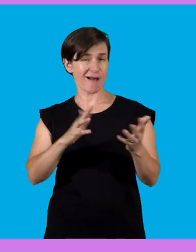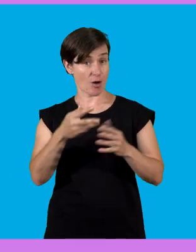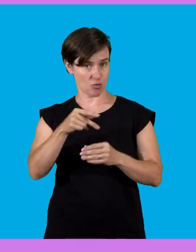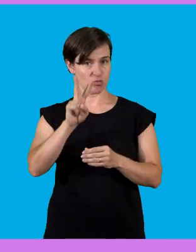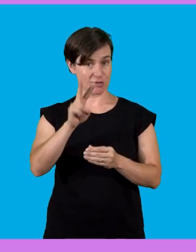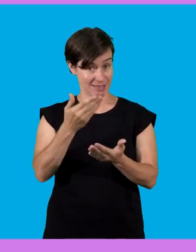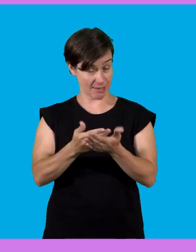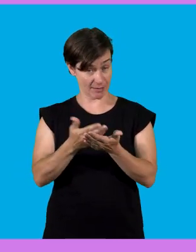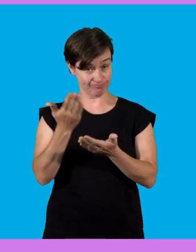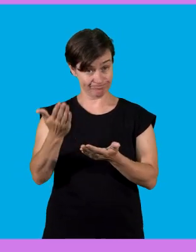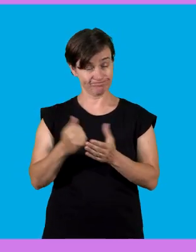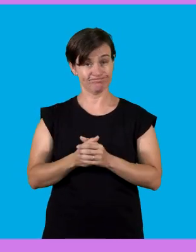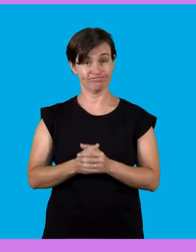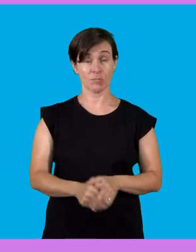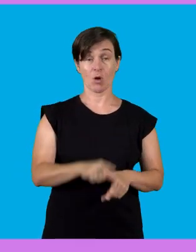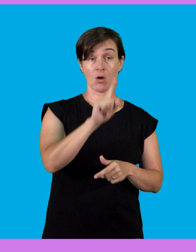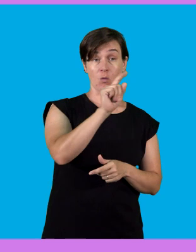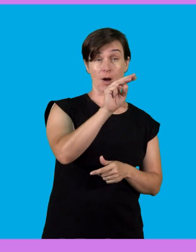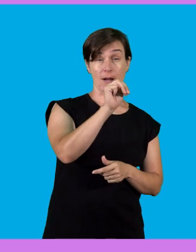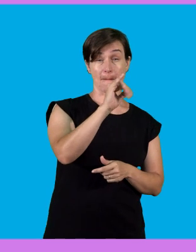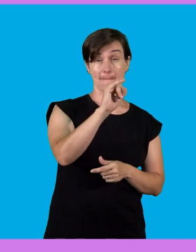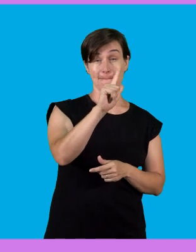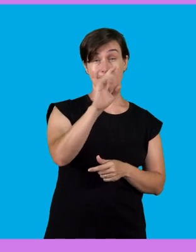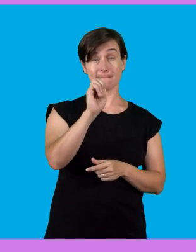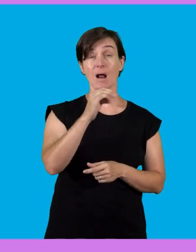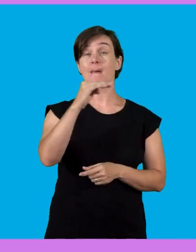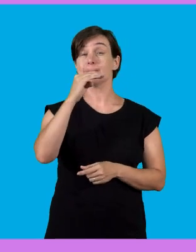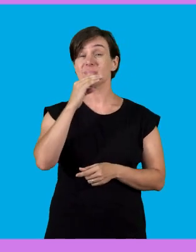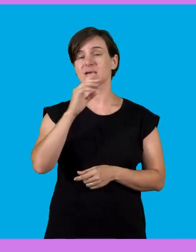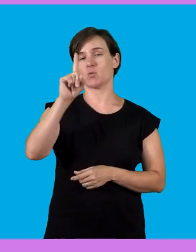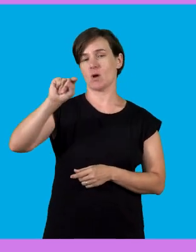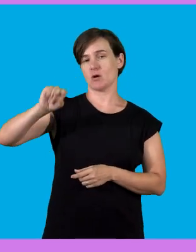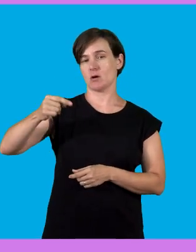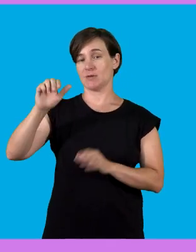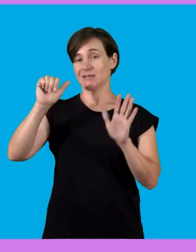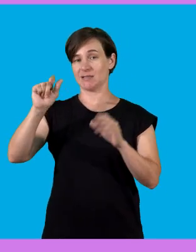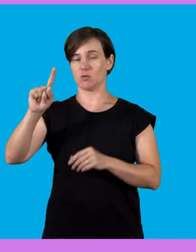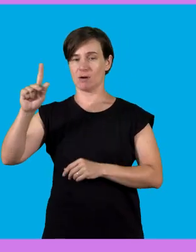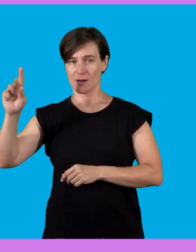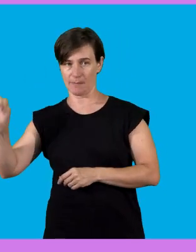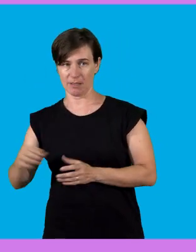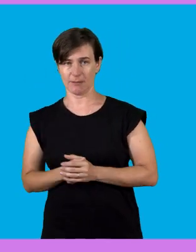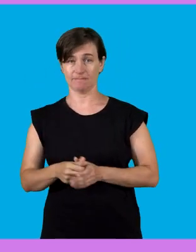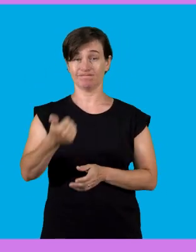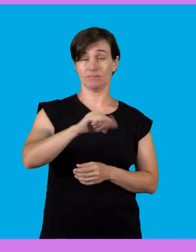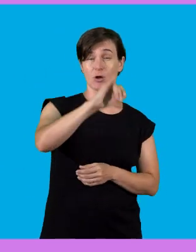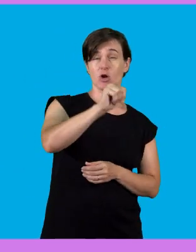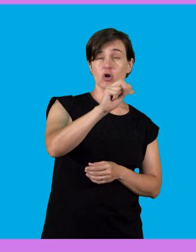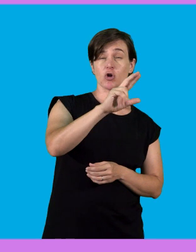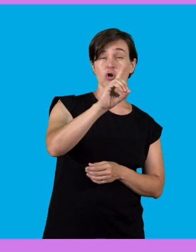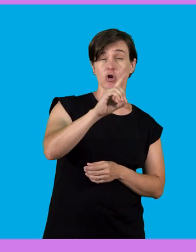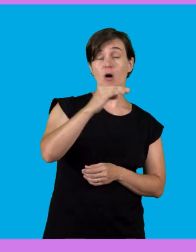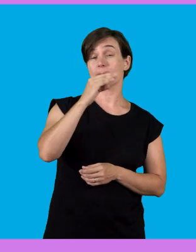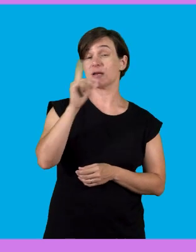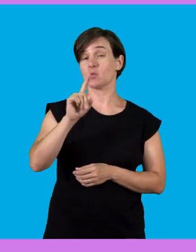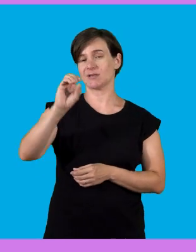on the screen that 1 mile is 1.61 kilometers, a yard is